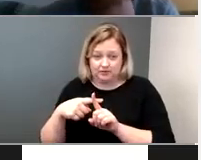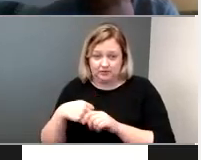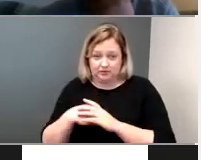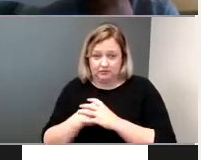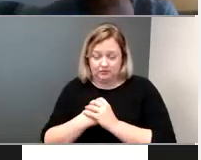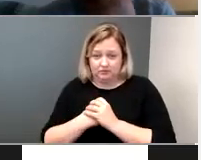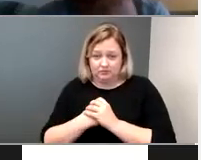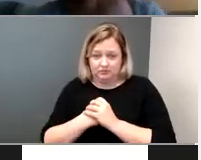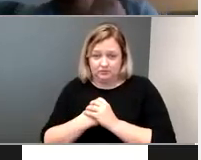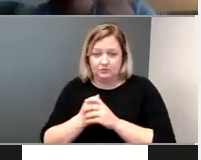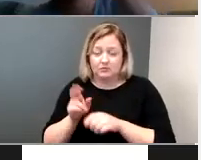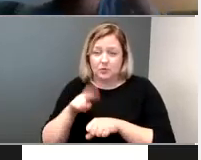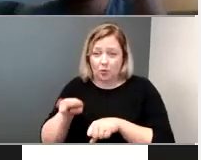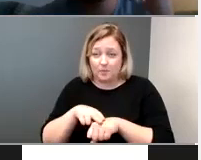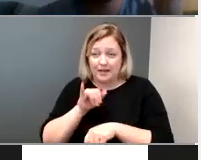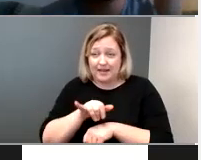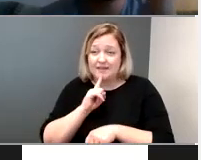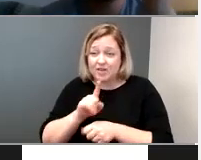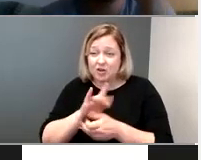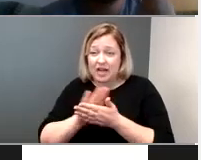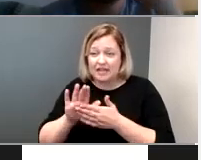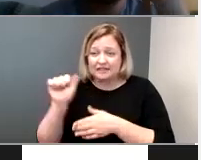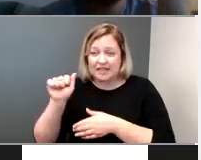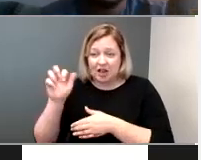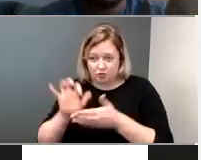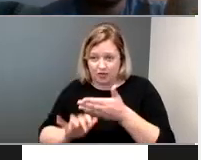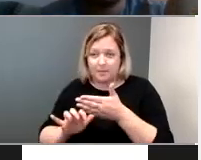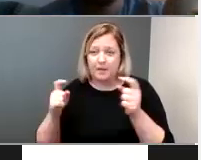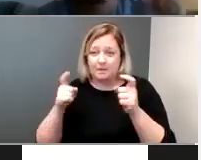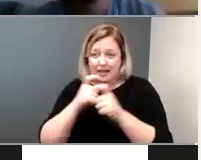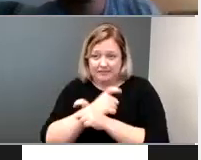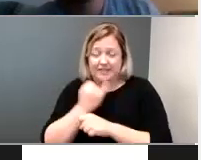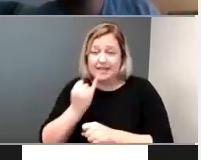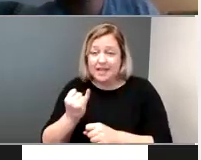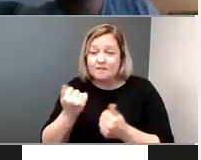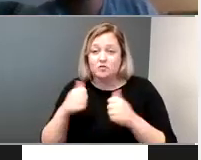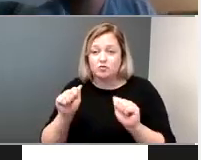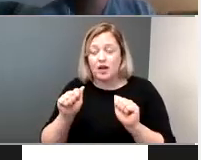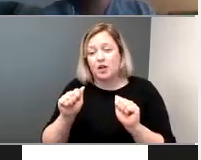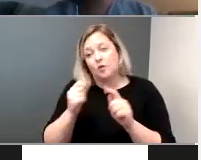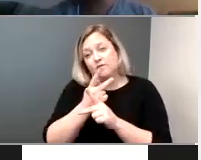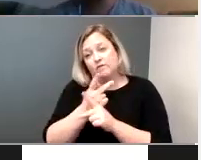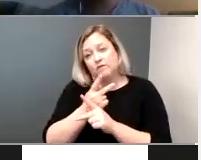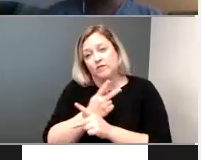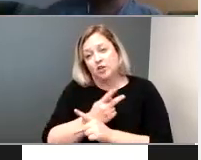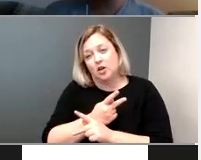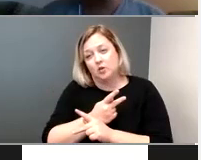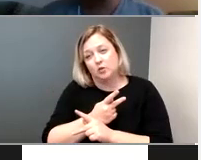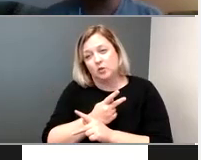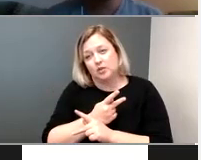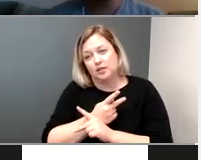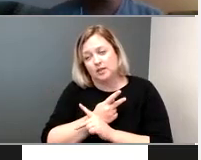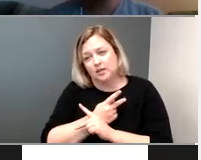Usually this is a very nice algorithm complexity when we are trying to find out. So when your computer